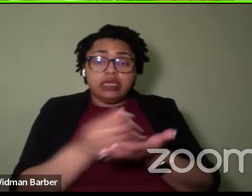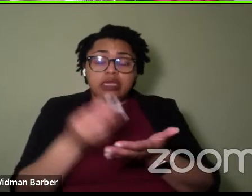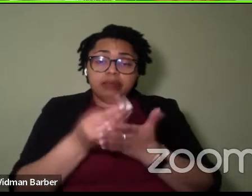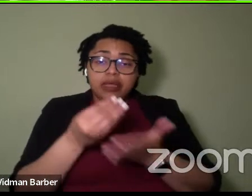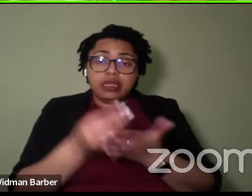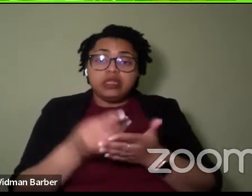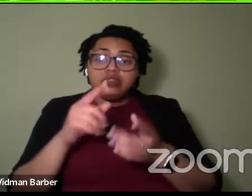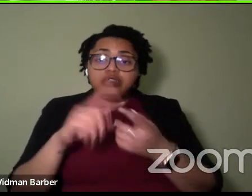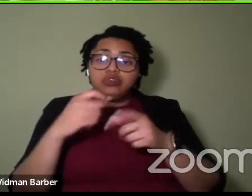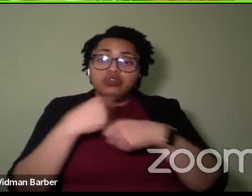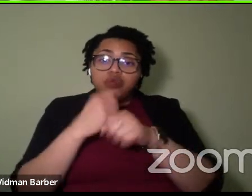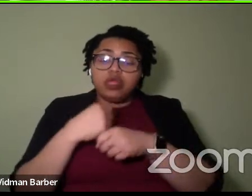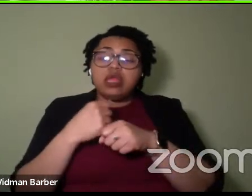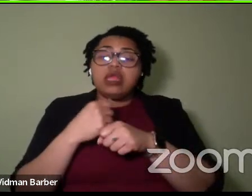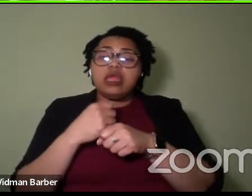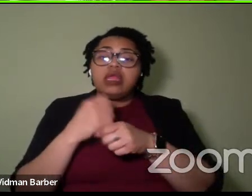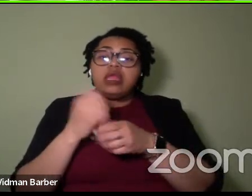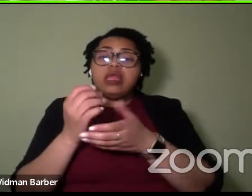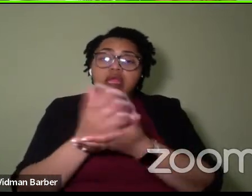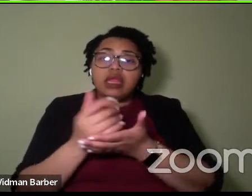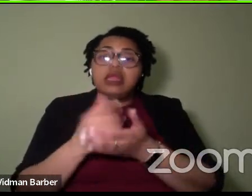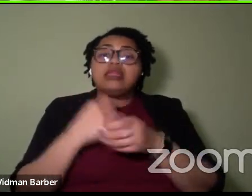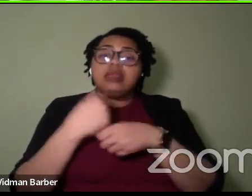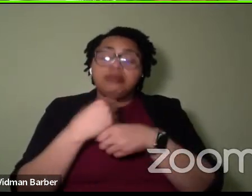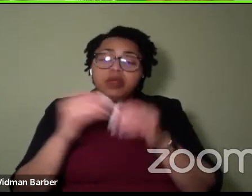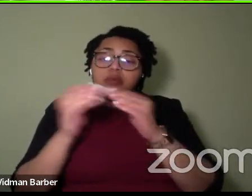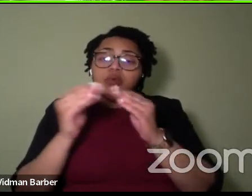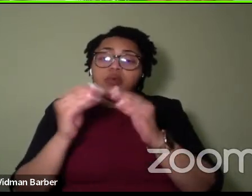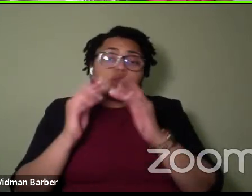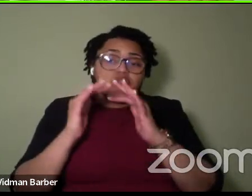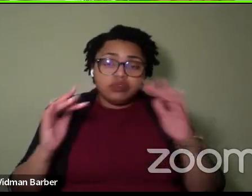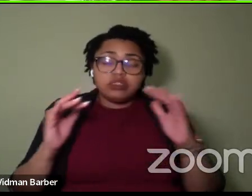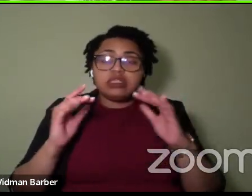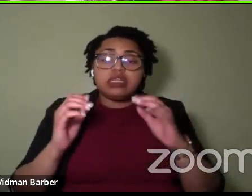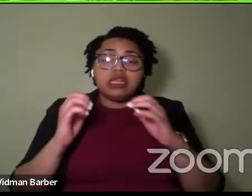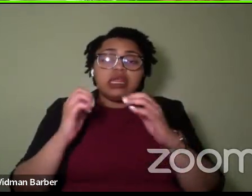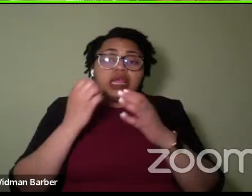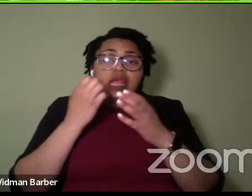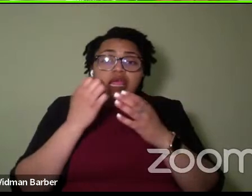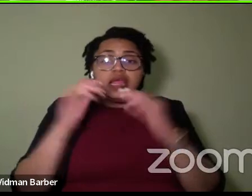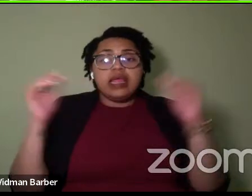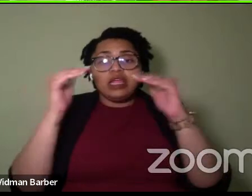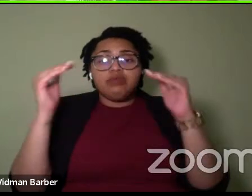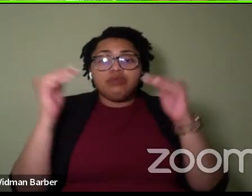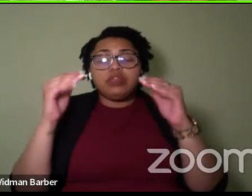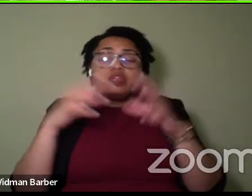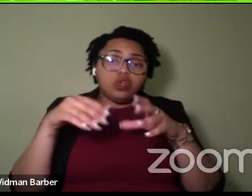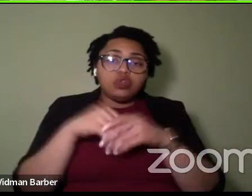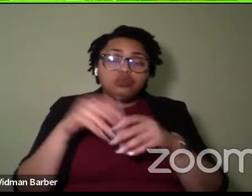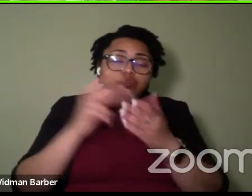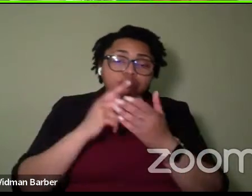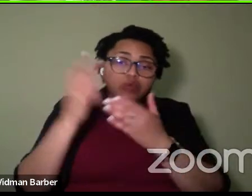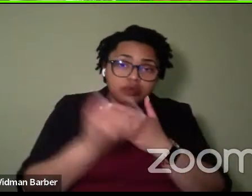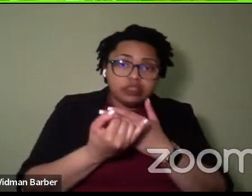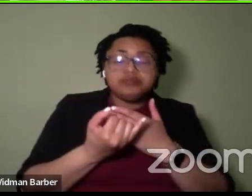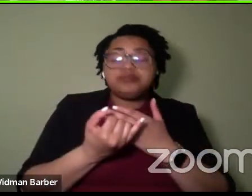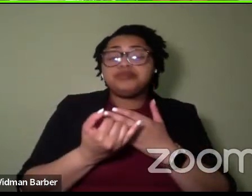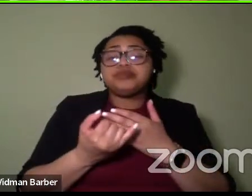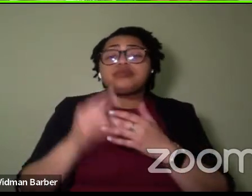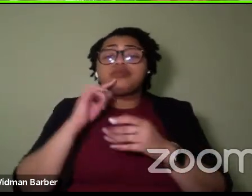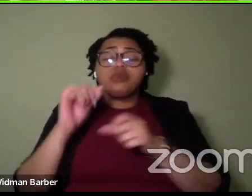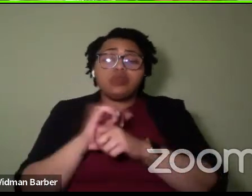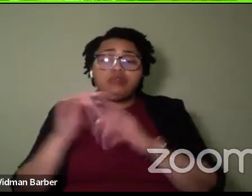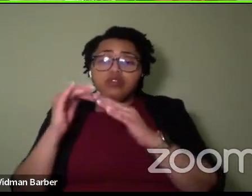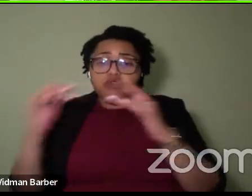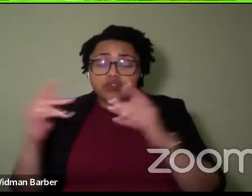create more diversity and equity and inclusion projects, initiatives. There's a diversity section for every grant.